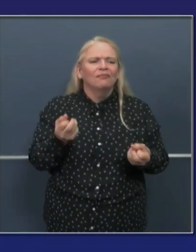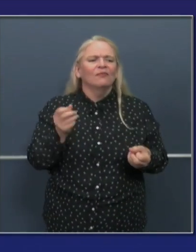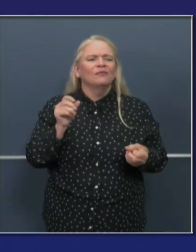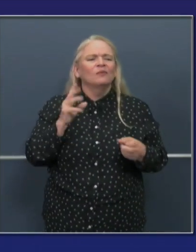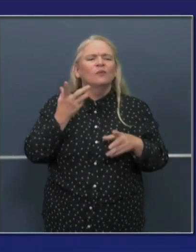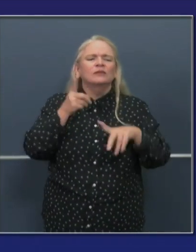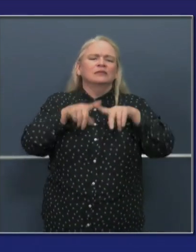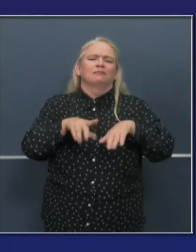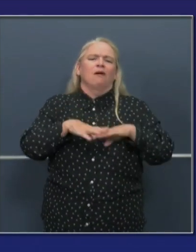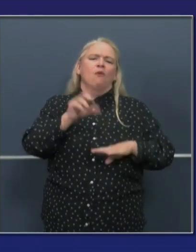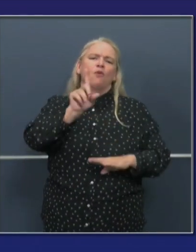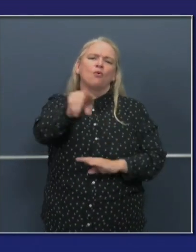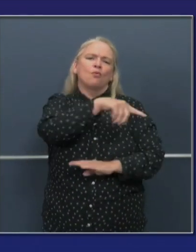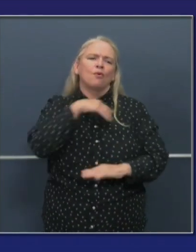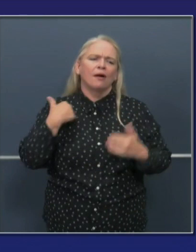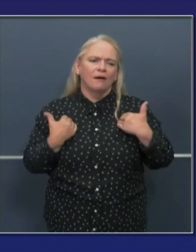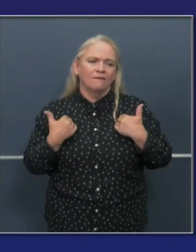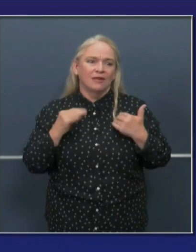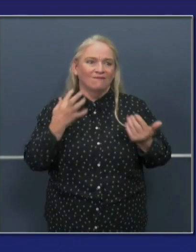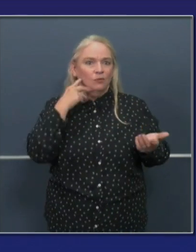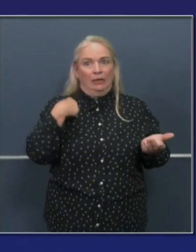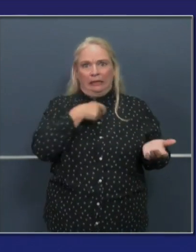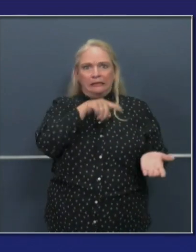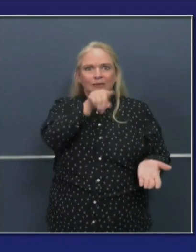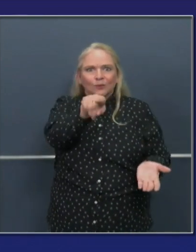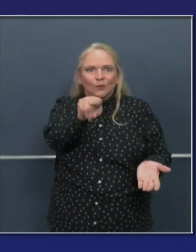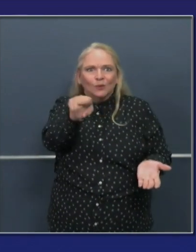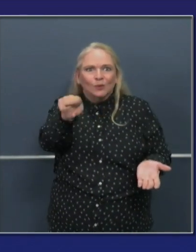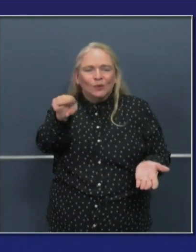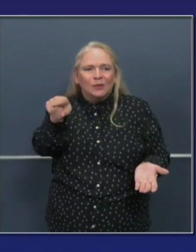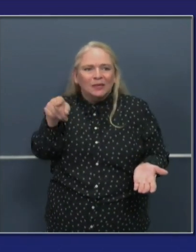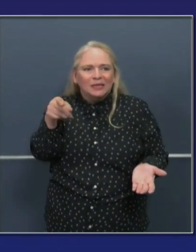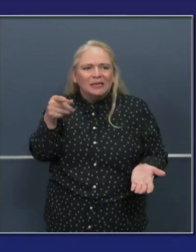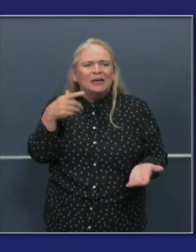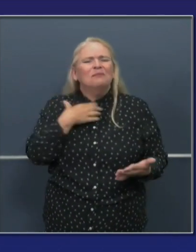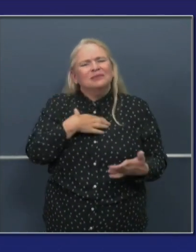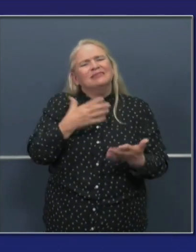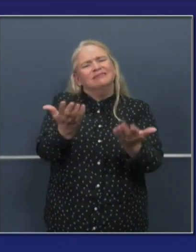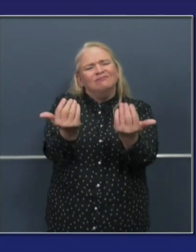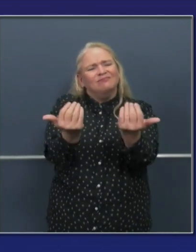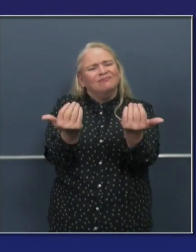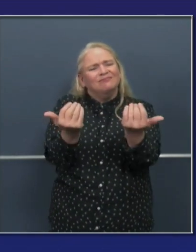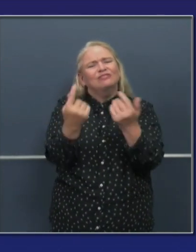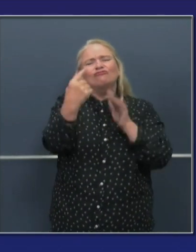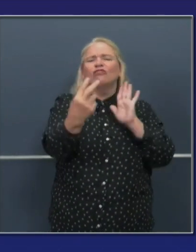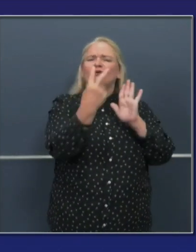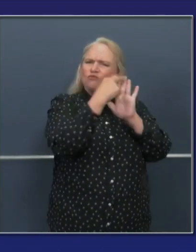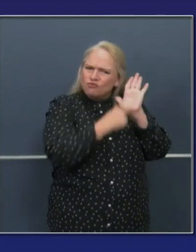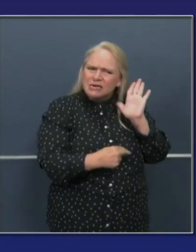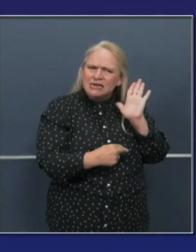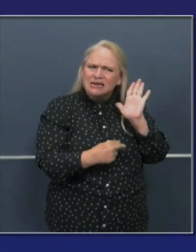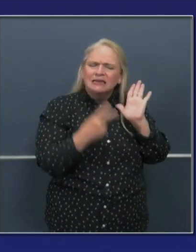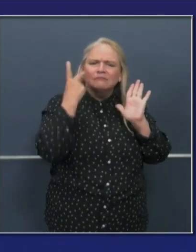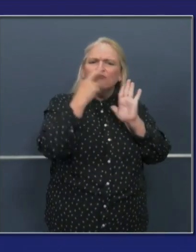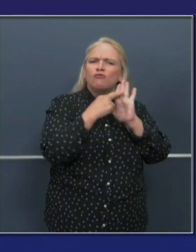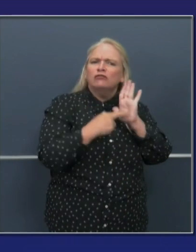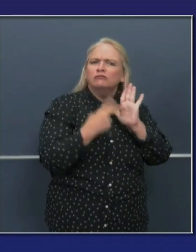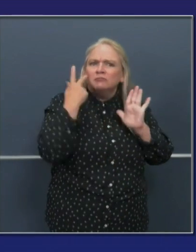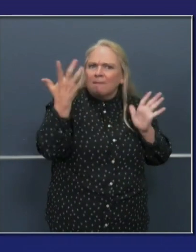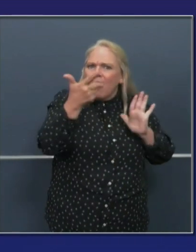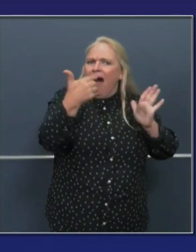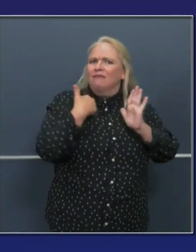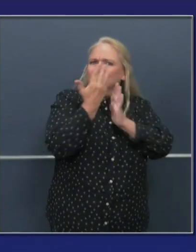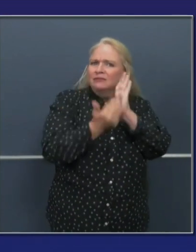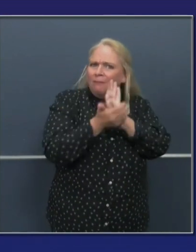You're exactly the kind of person we would encourage you to go to that site, fill out the application, provide your license information, and we'll